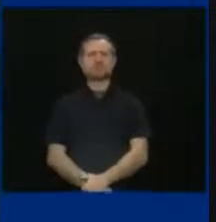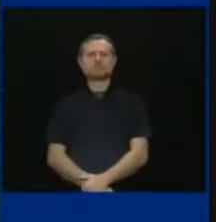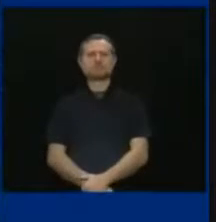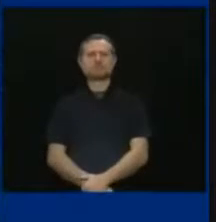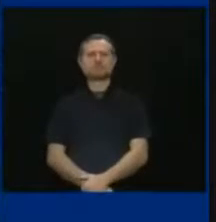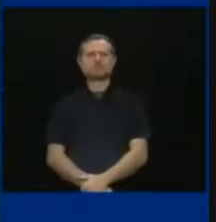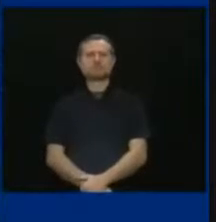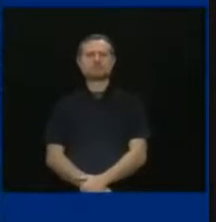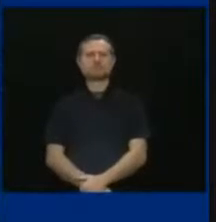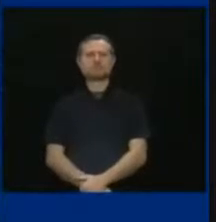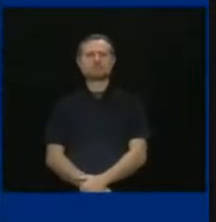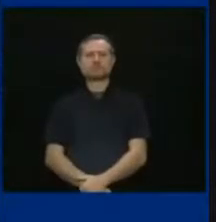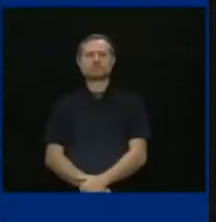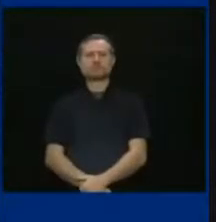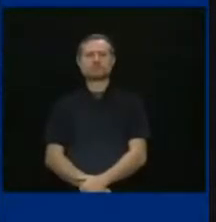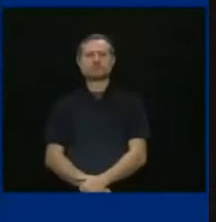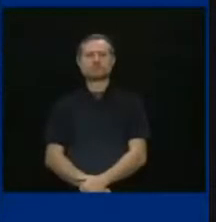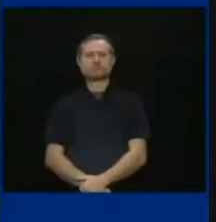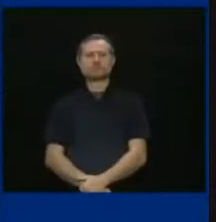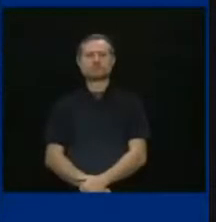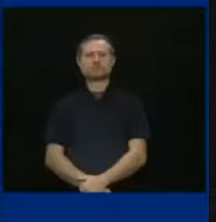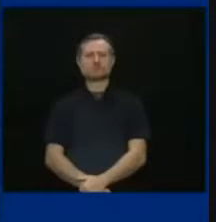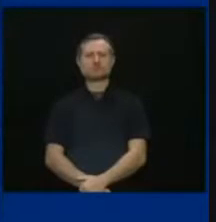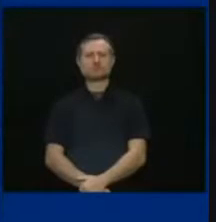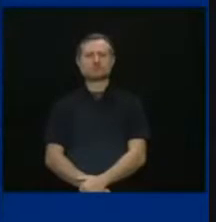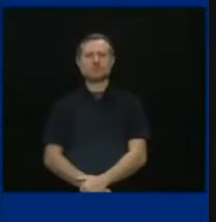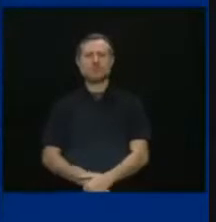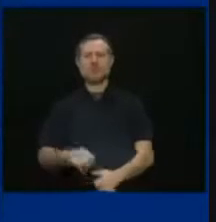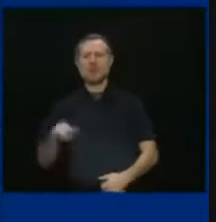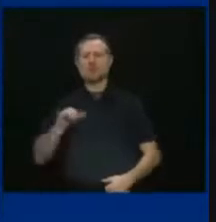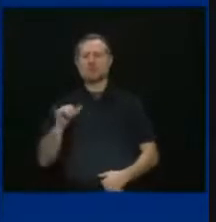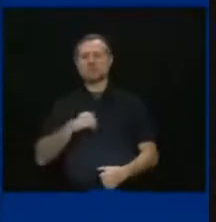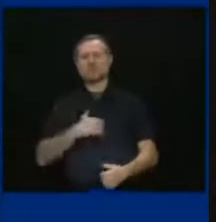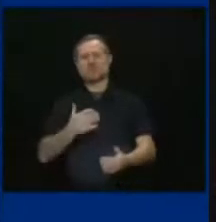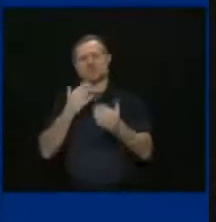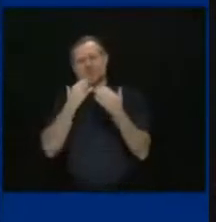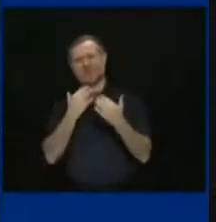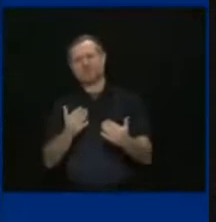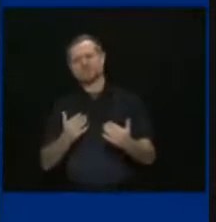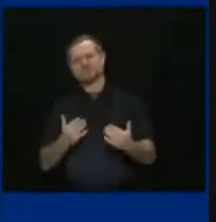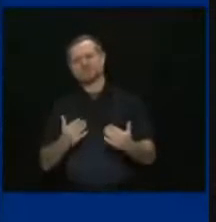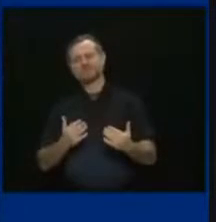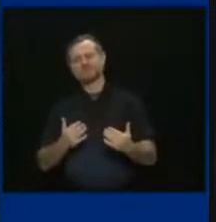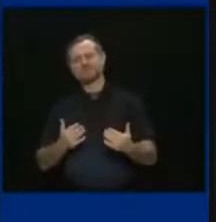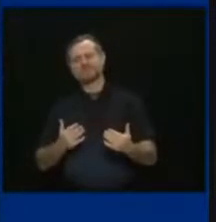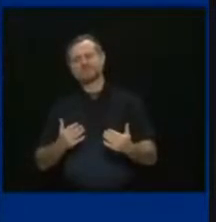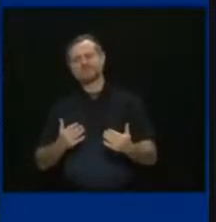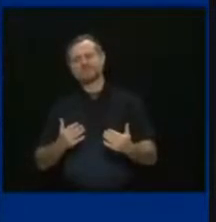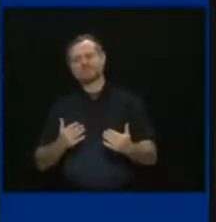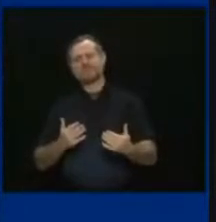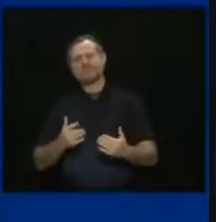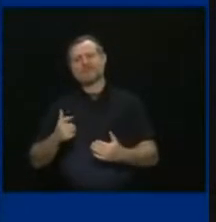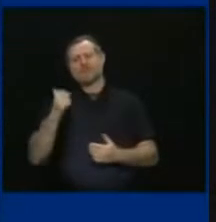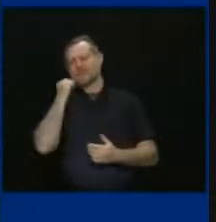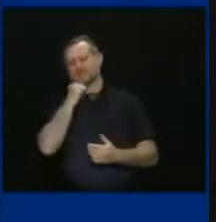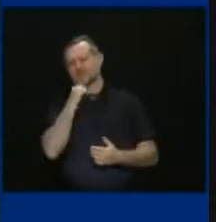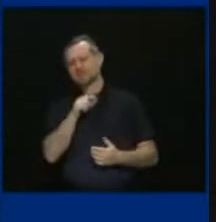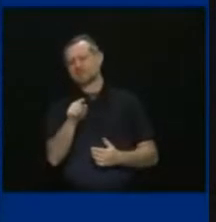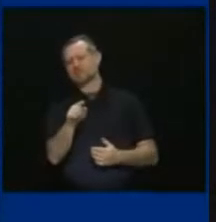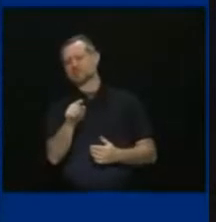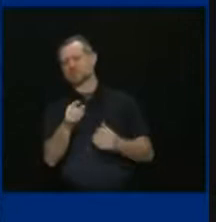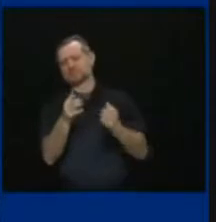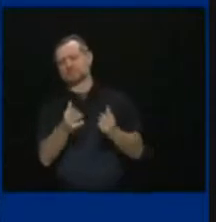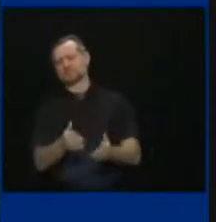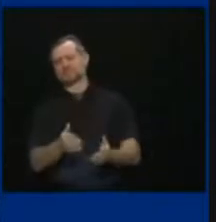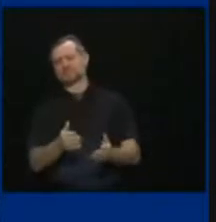And I also want to thank you for the fact that every day you are making good things happen.